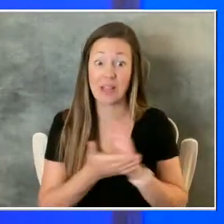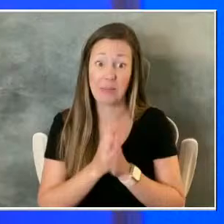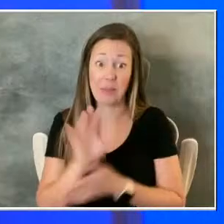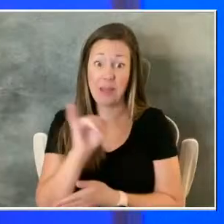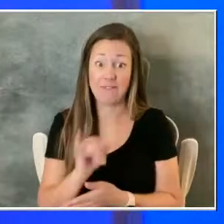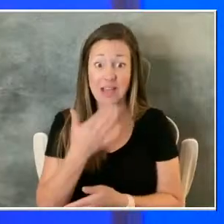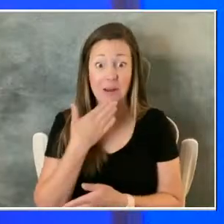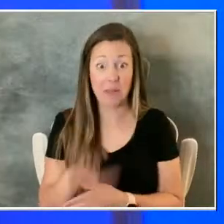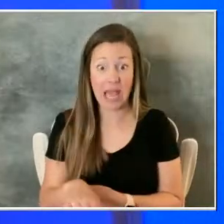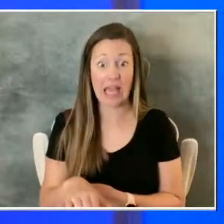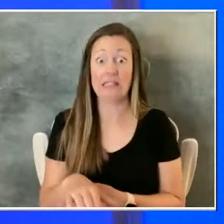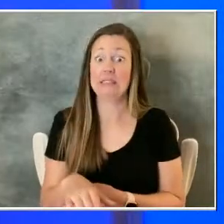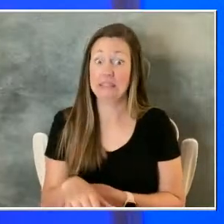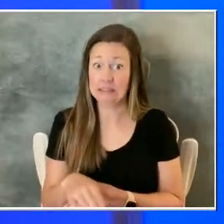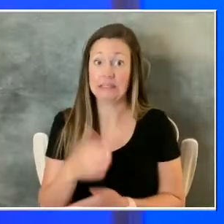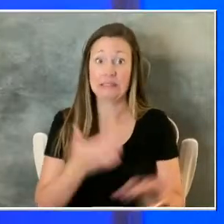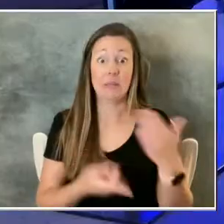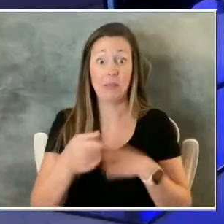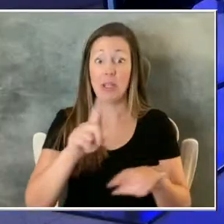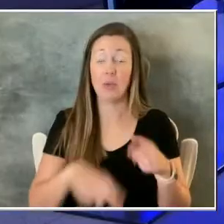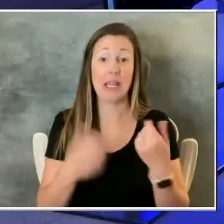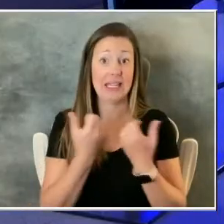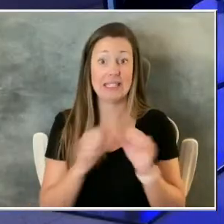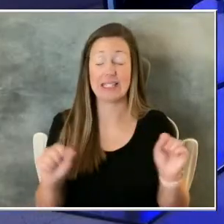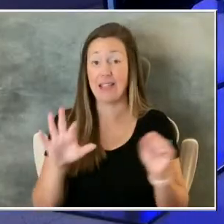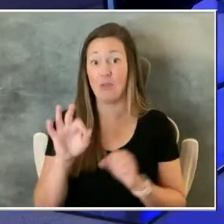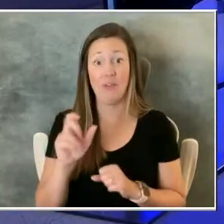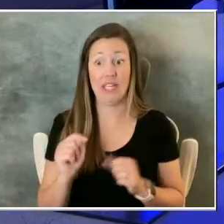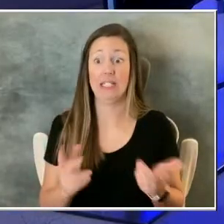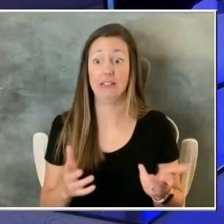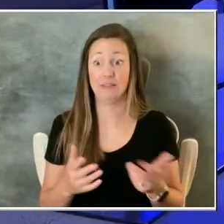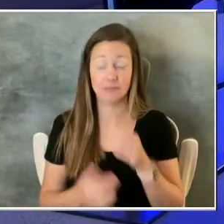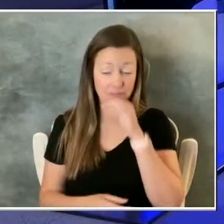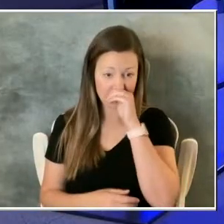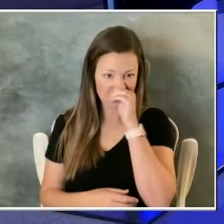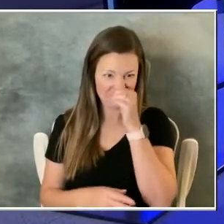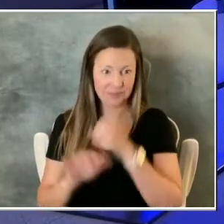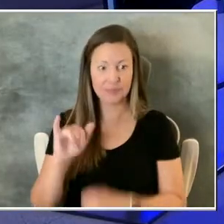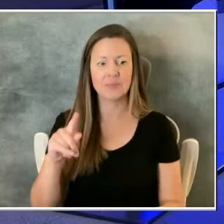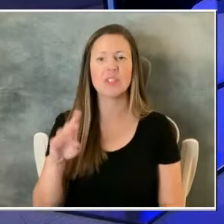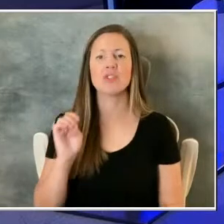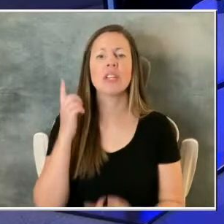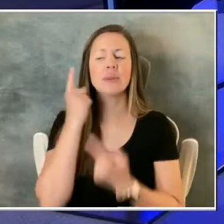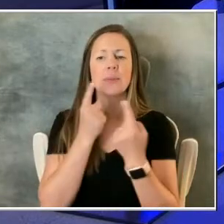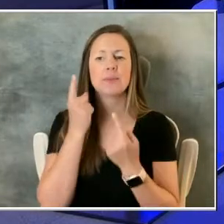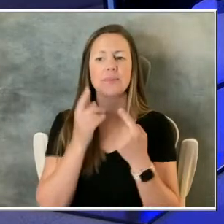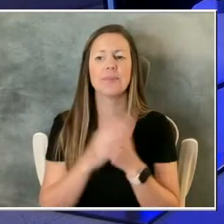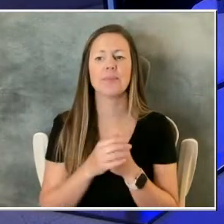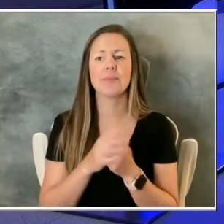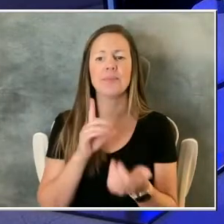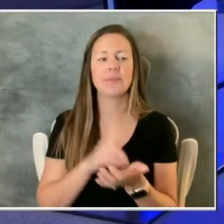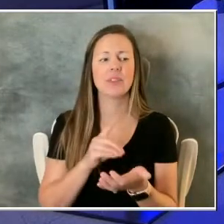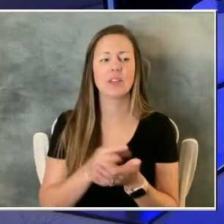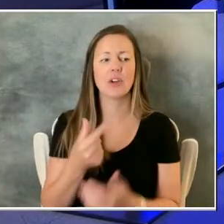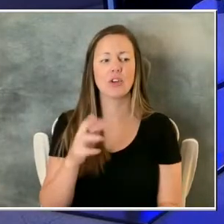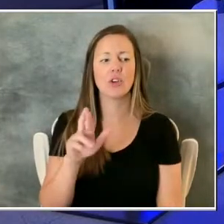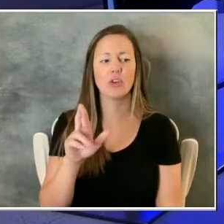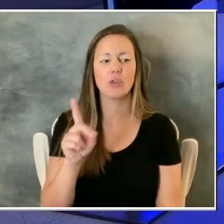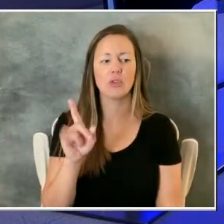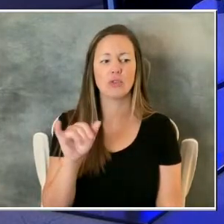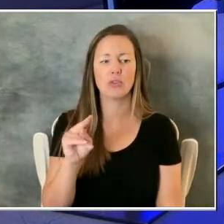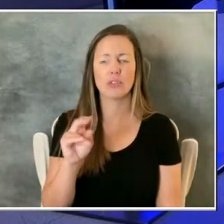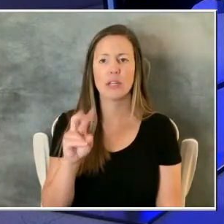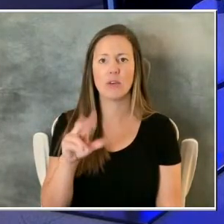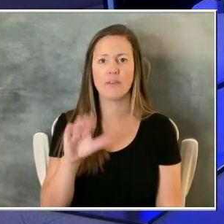not be able to save your lower limb. Jake has a question. Dr. Gordinova, what do you think about the new drugs like